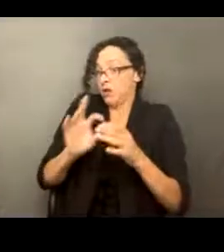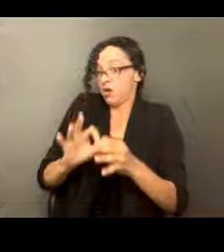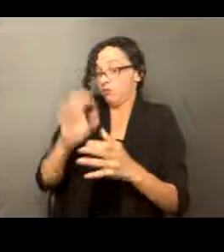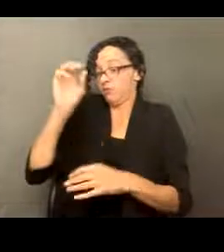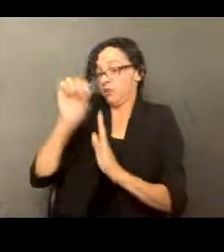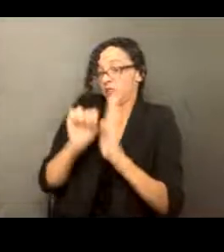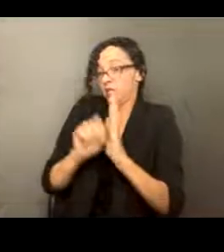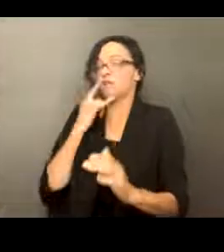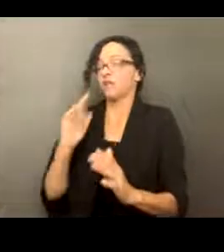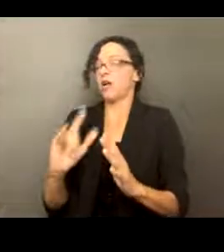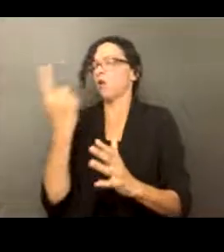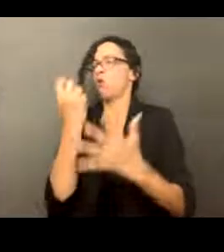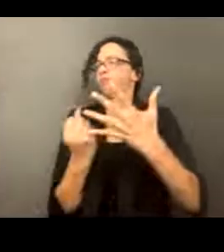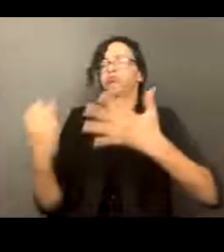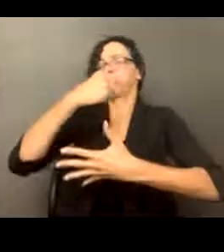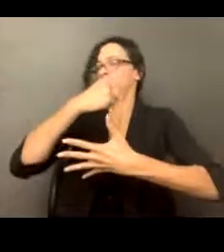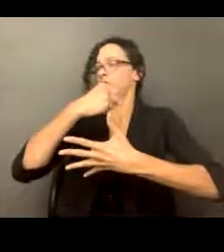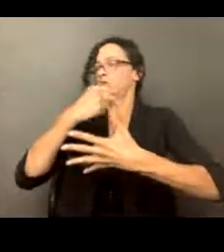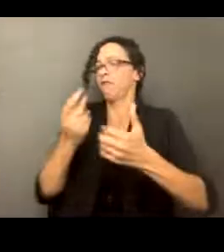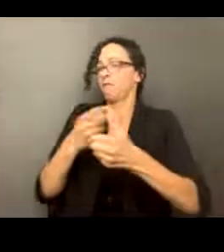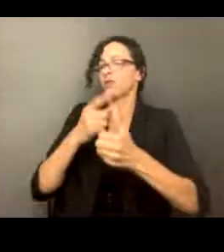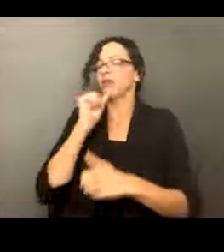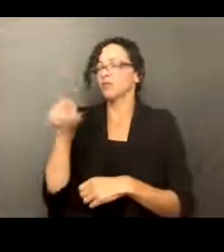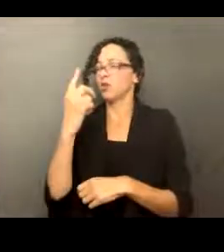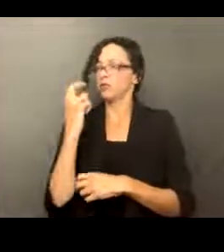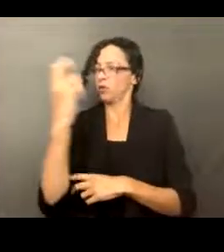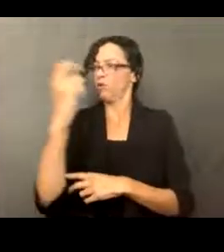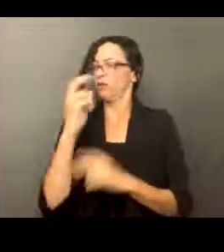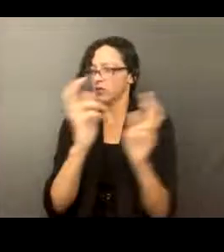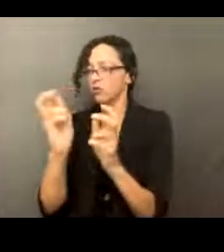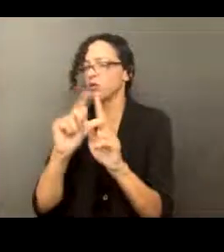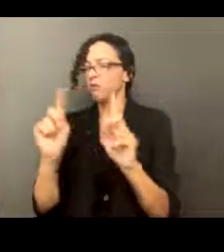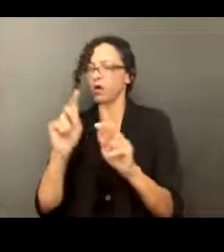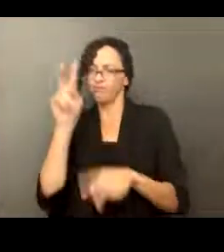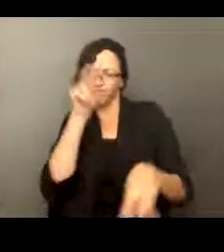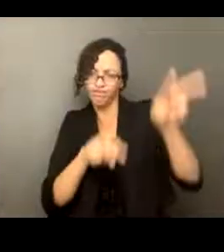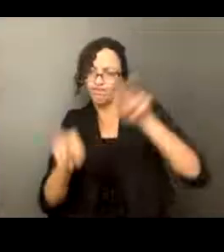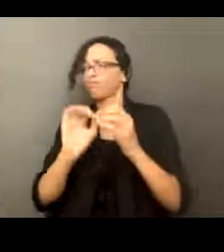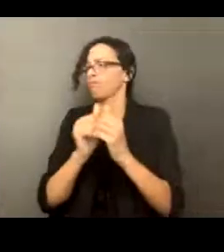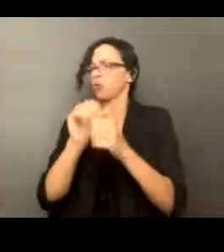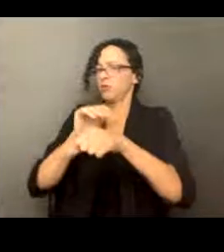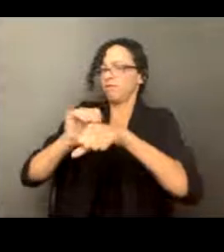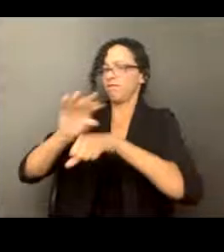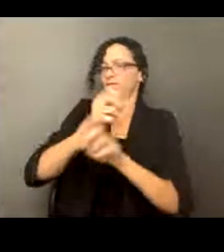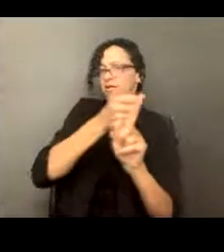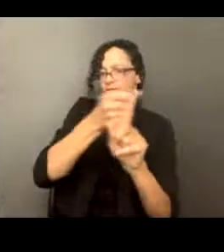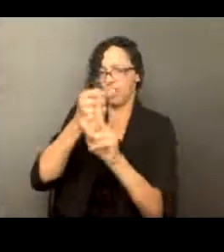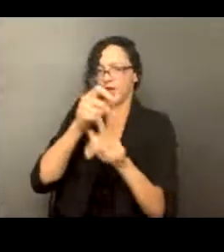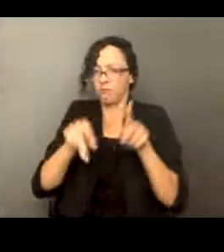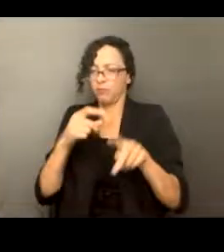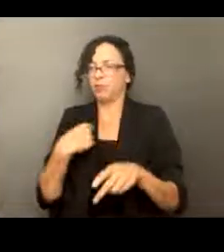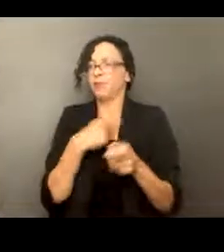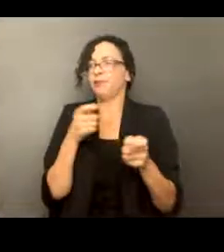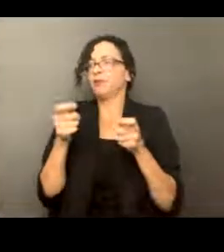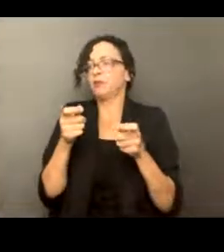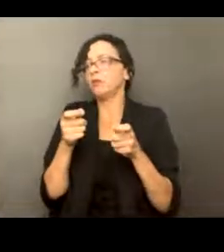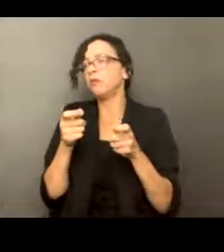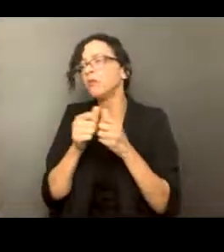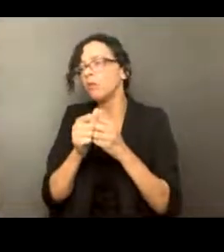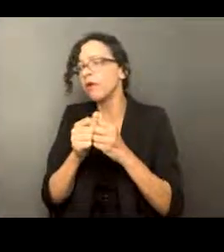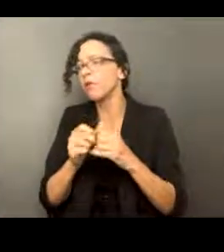first, not just the transportation issues, but really looking at how does that affect the people that we deal with.